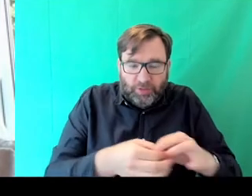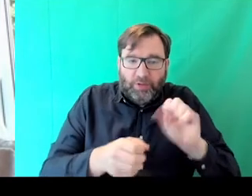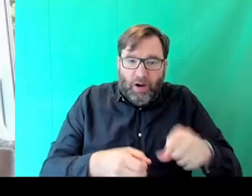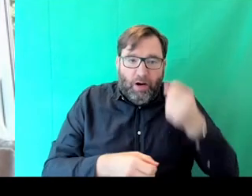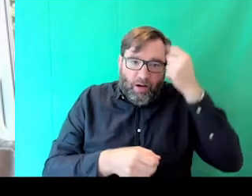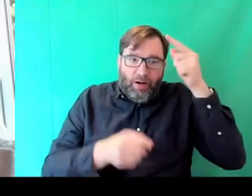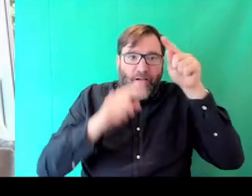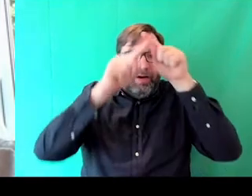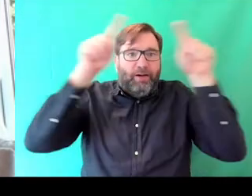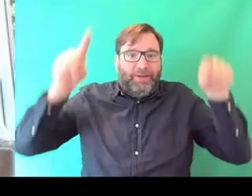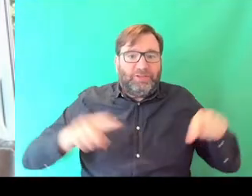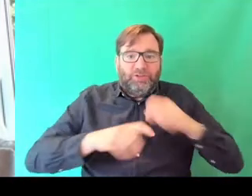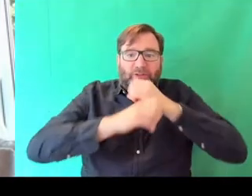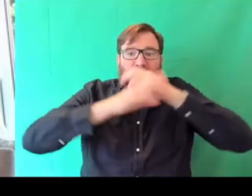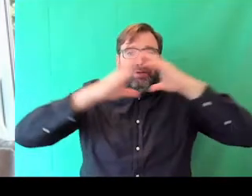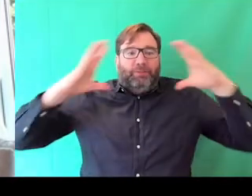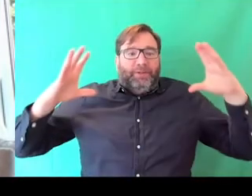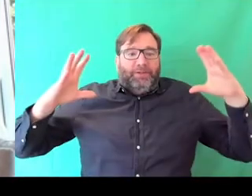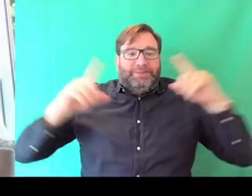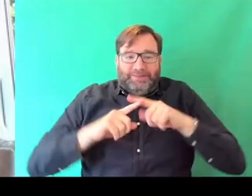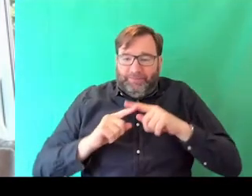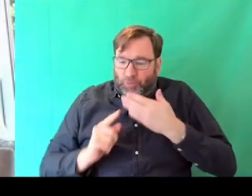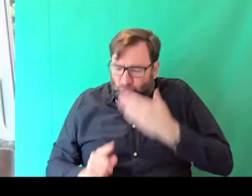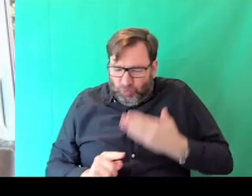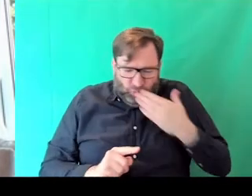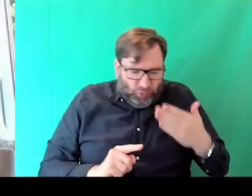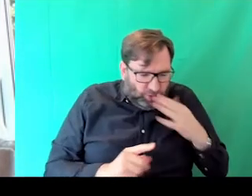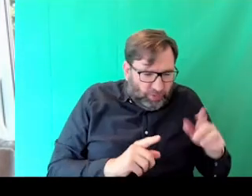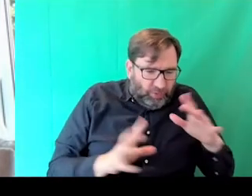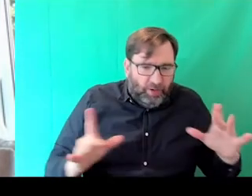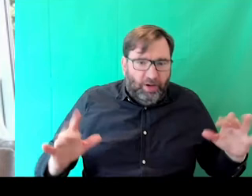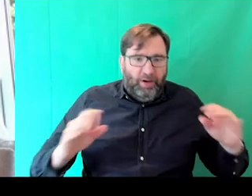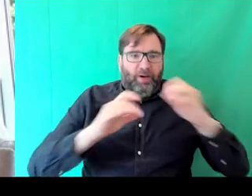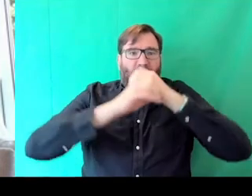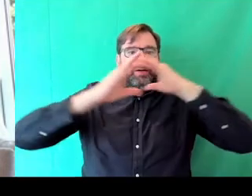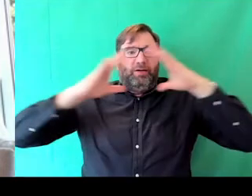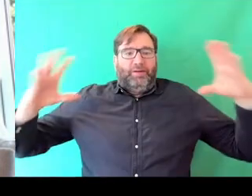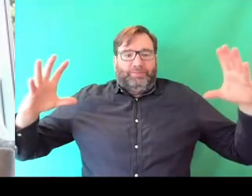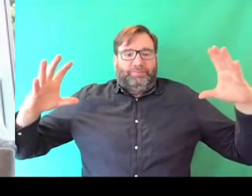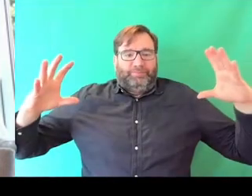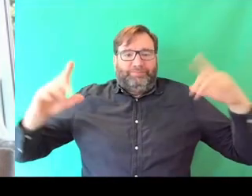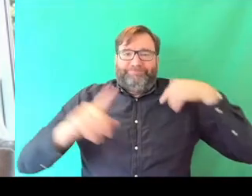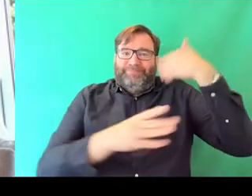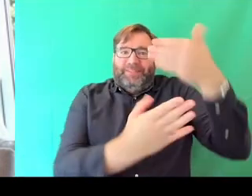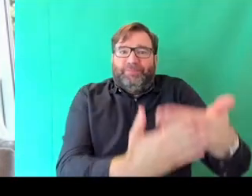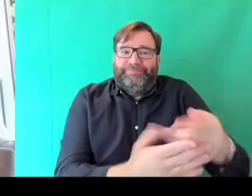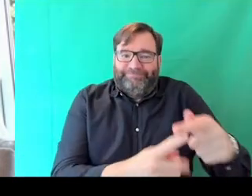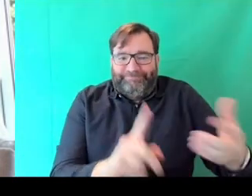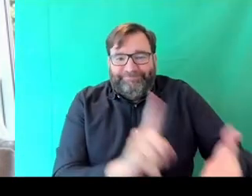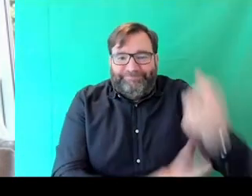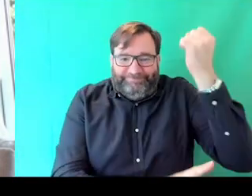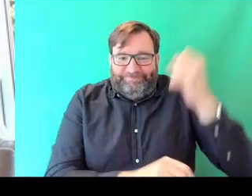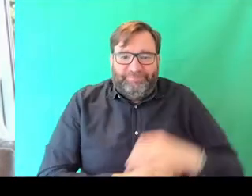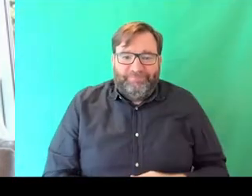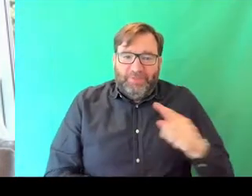mentioned before is really how I have been able to be successful within corporate America, but also just in the